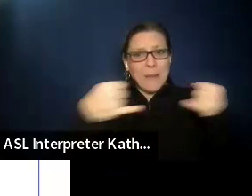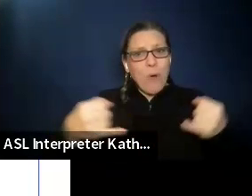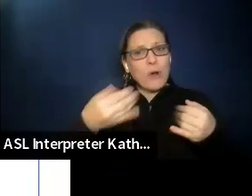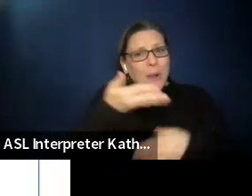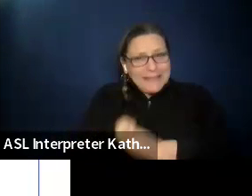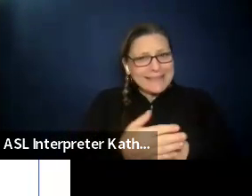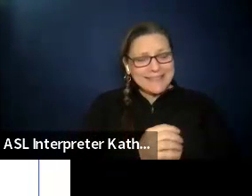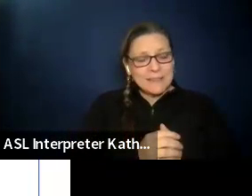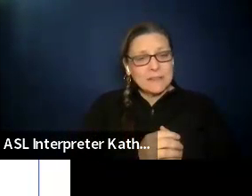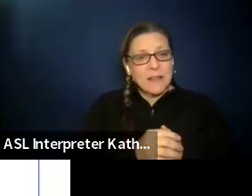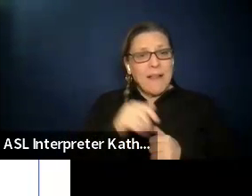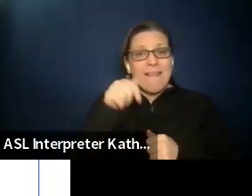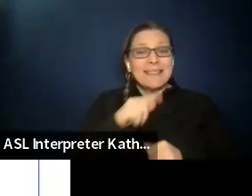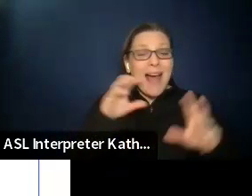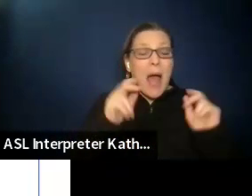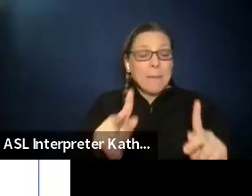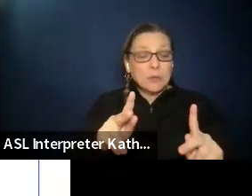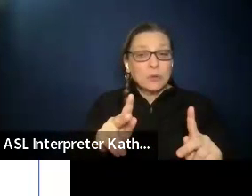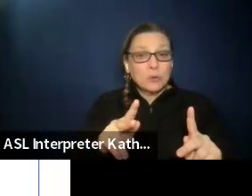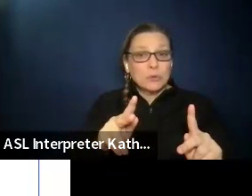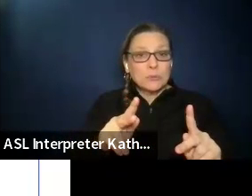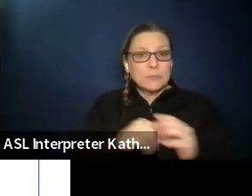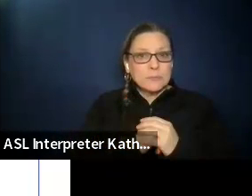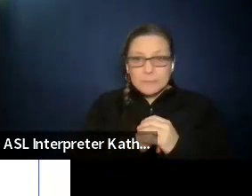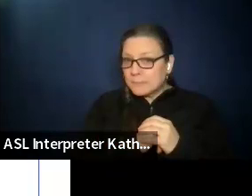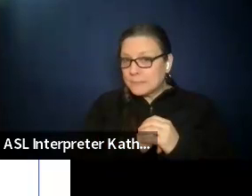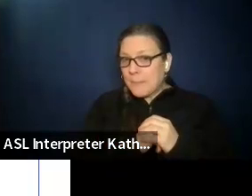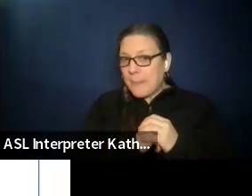existed. This is an opportunity to